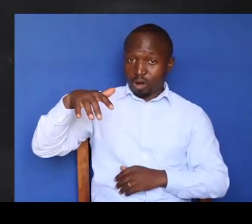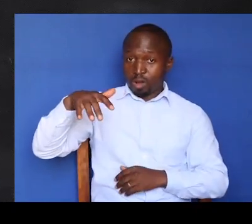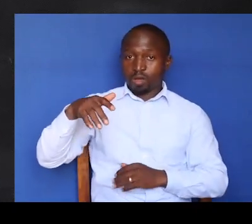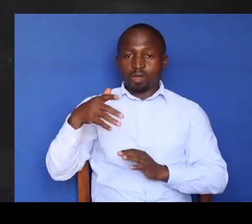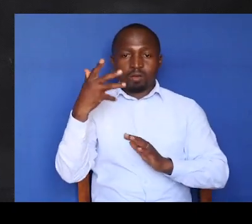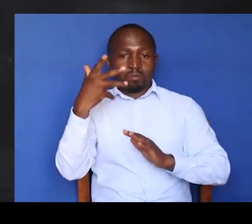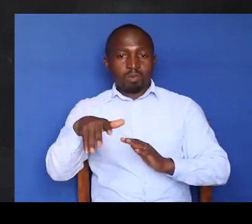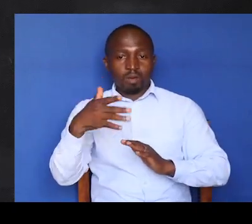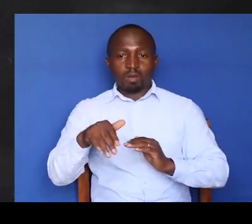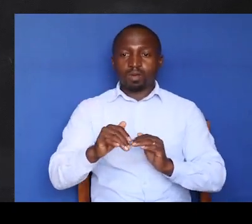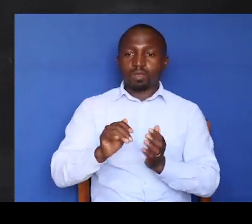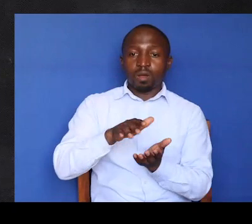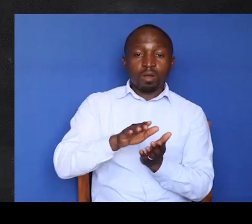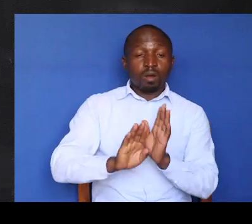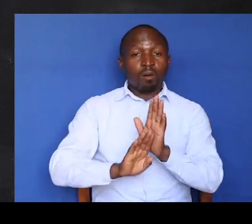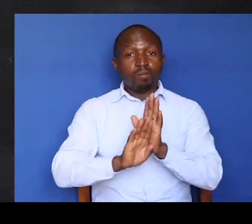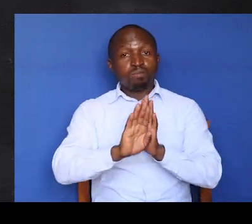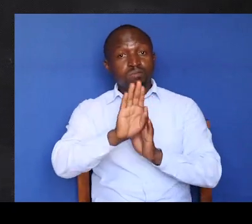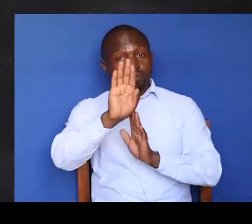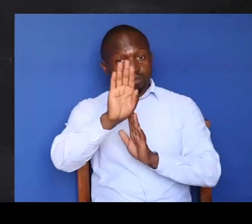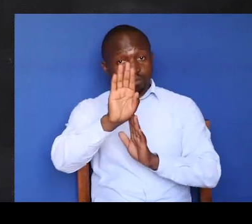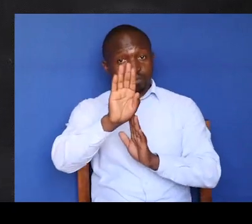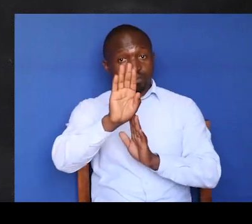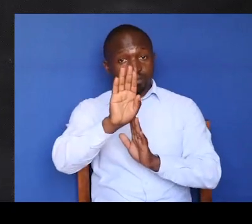water volume fluctuates high.